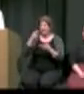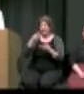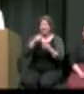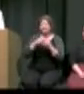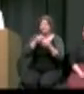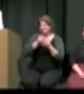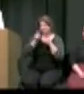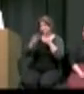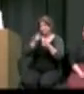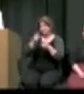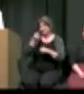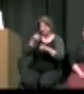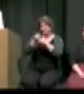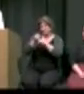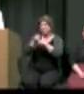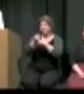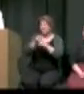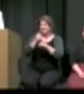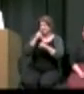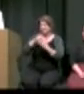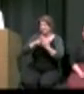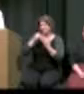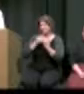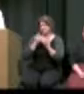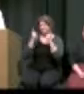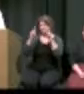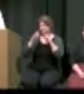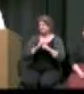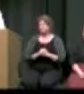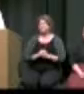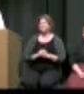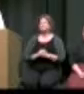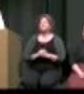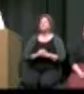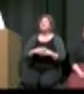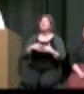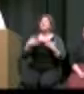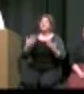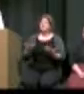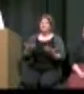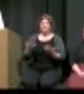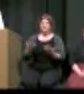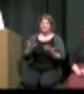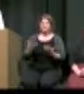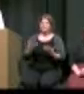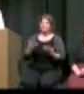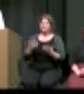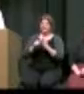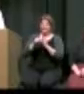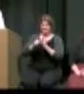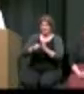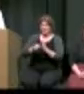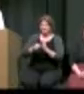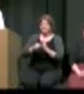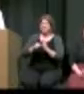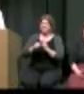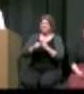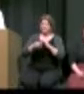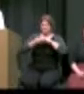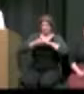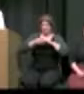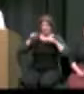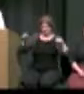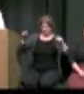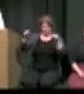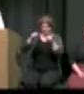in-kind contributions that make this project possible. So just key emphasis on the partners,